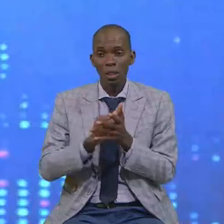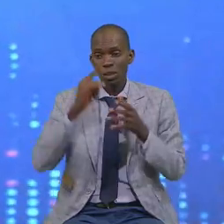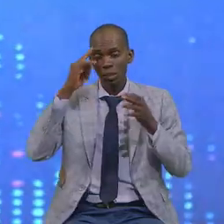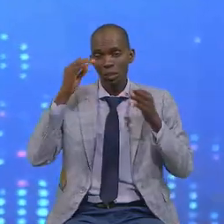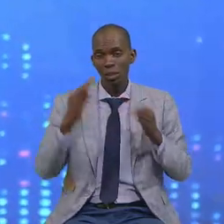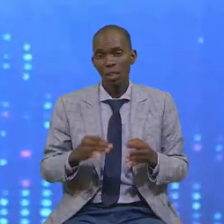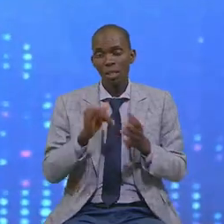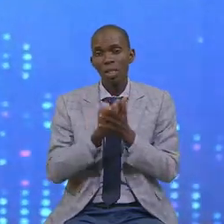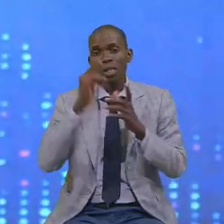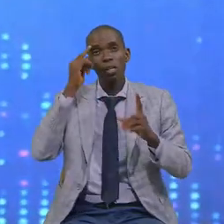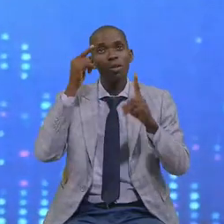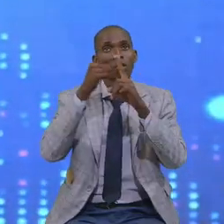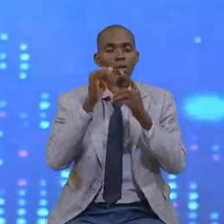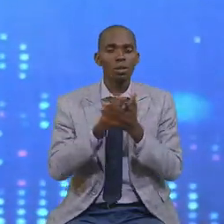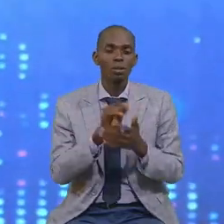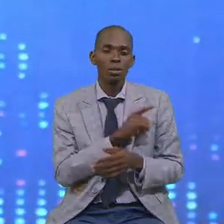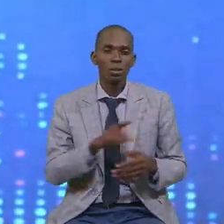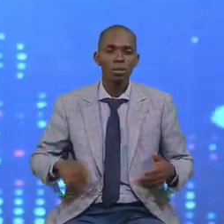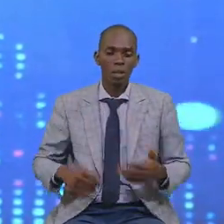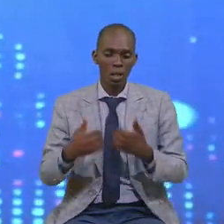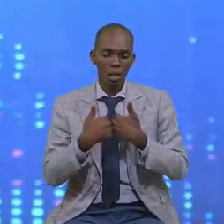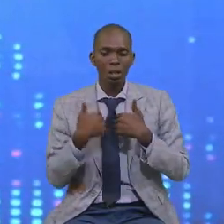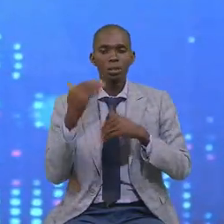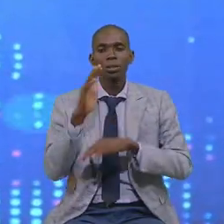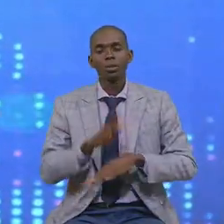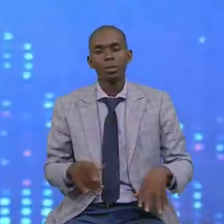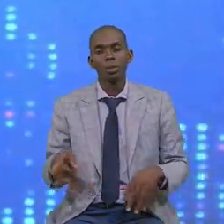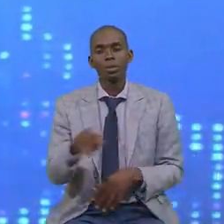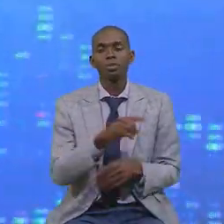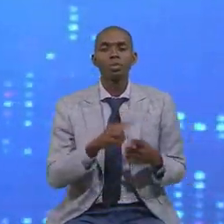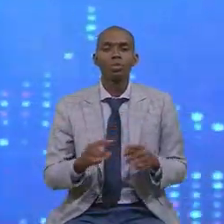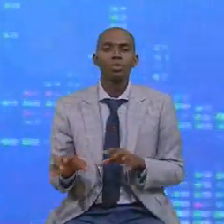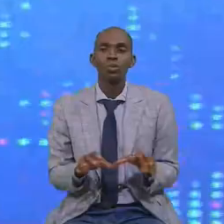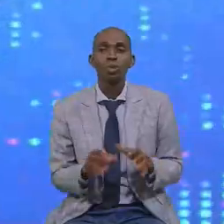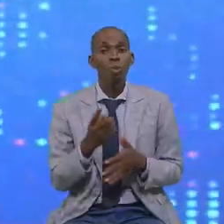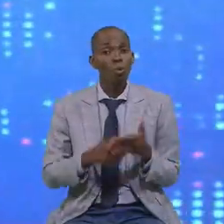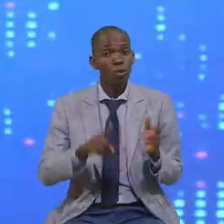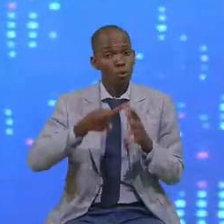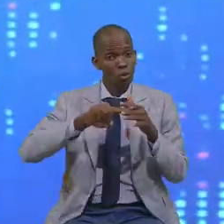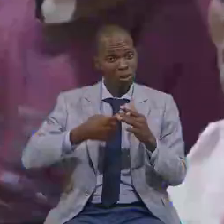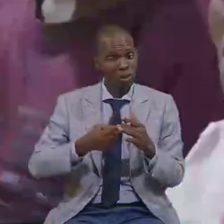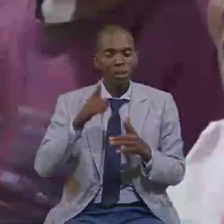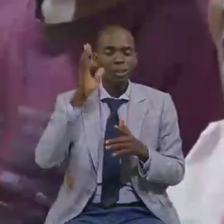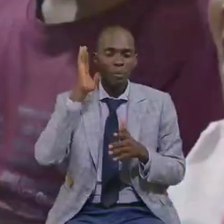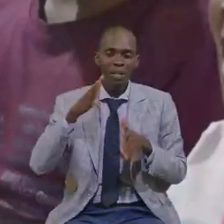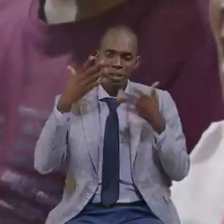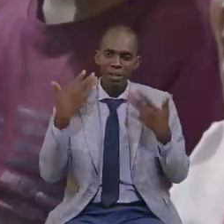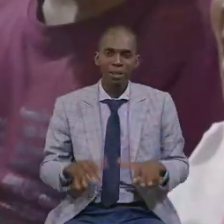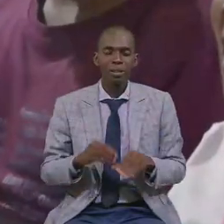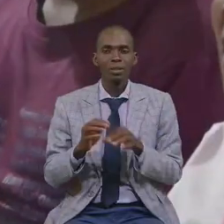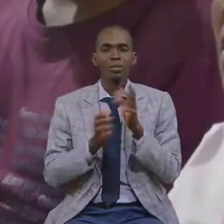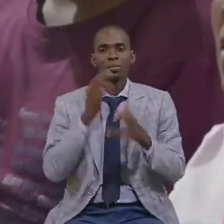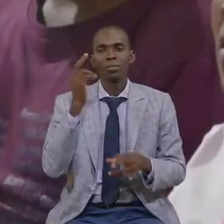the Lord had called them to do. What you start, you will finish.